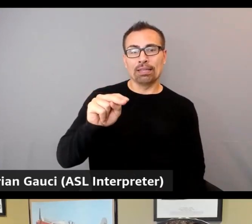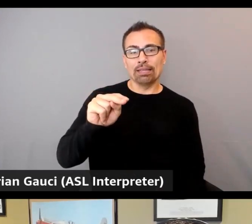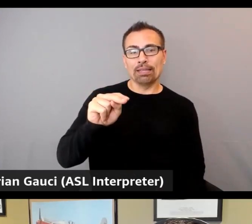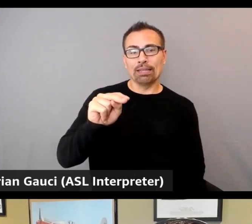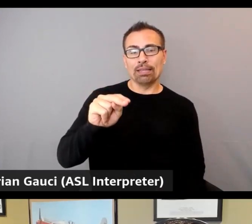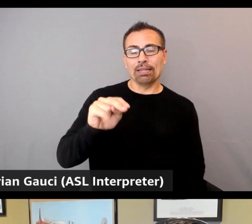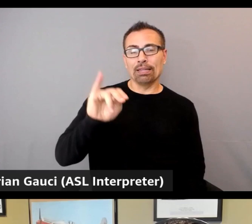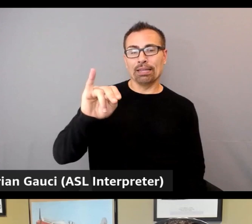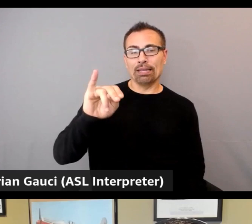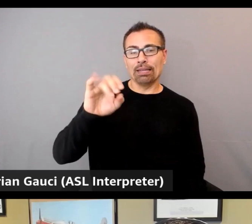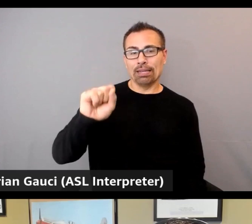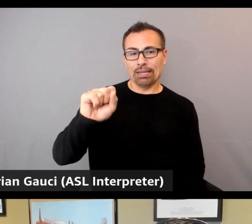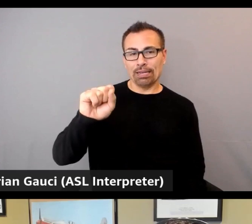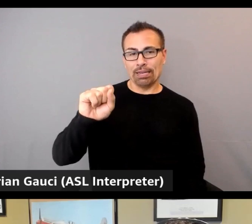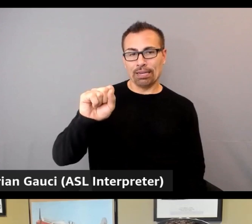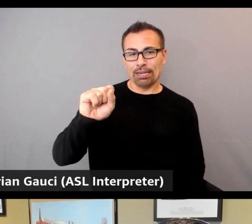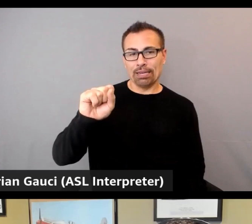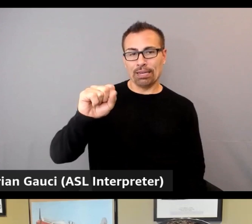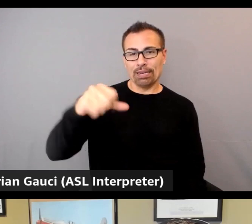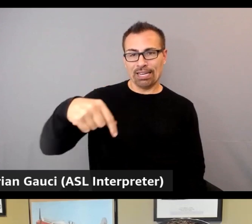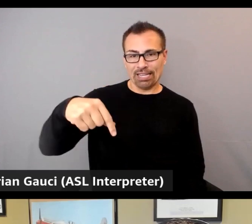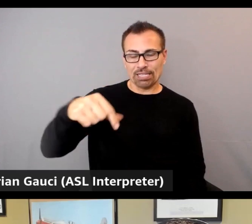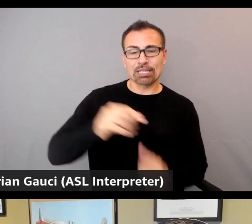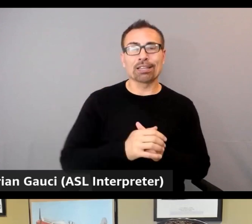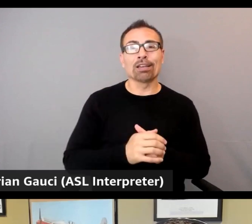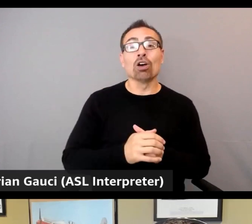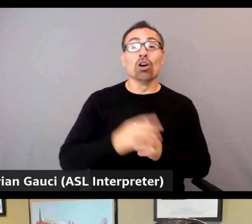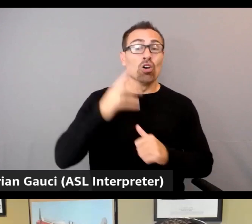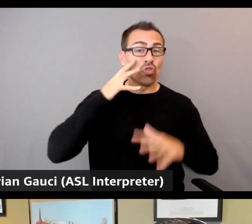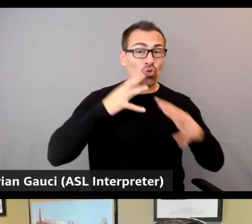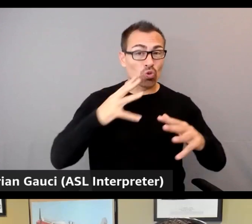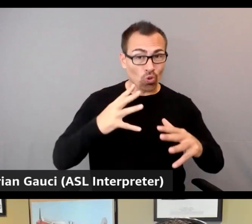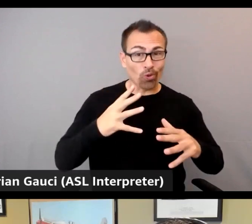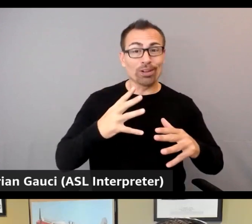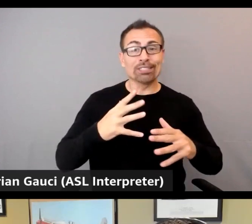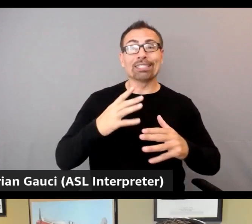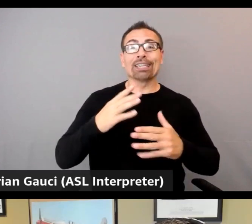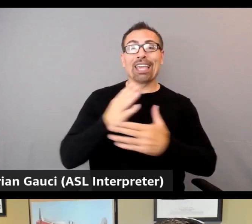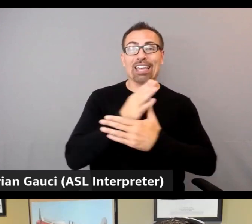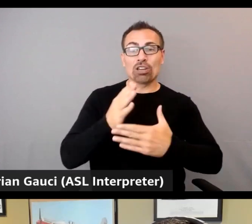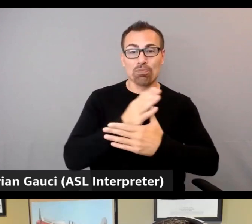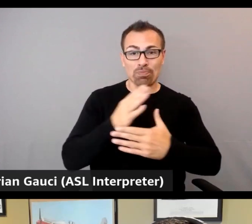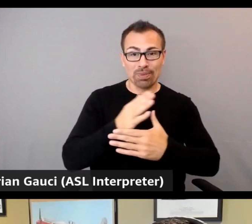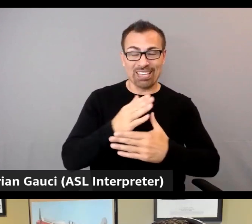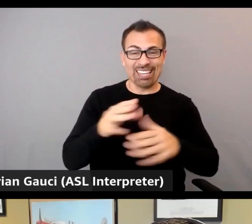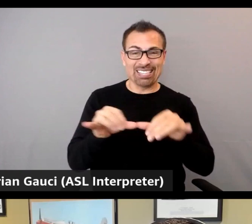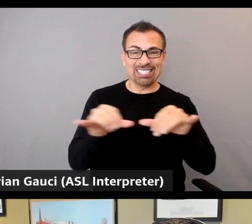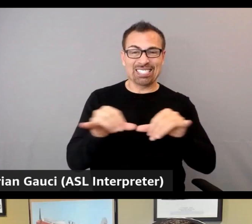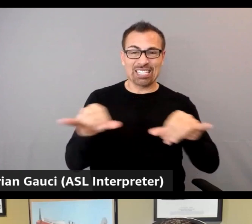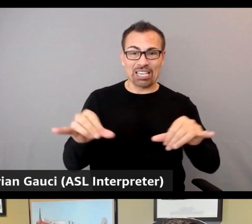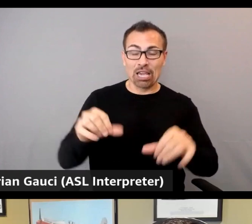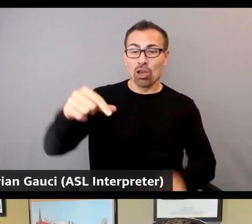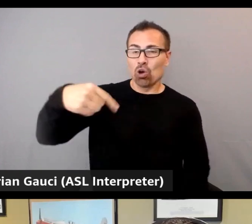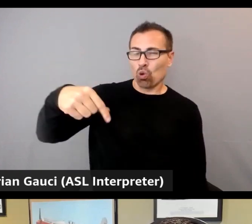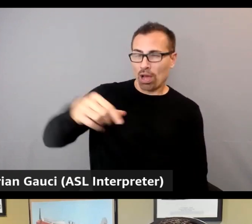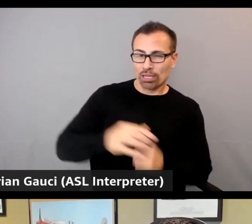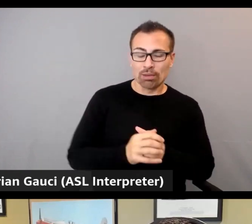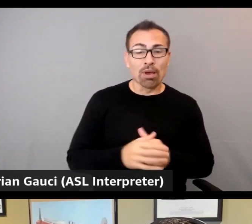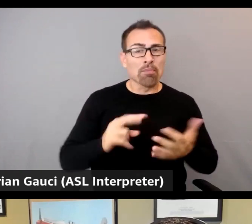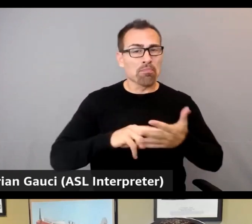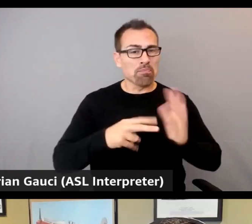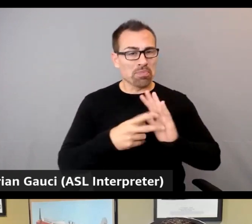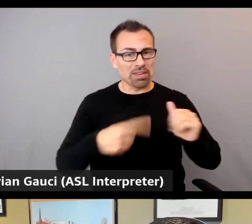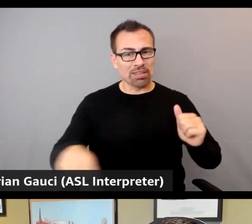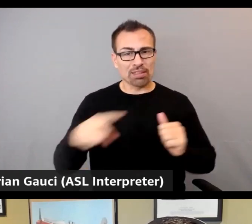And so what we mean by this is there are some limitations in what devices are able to